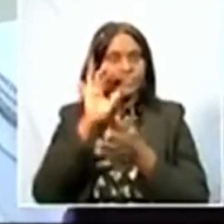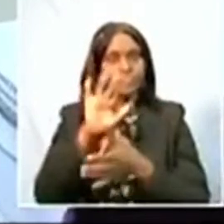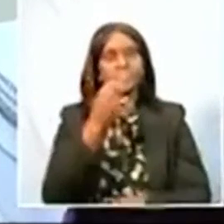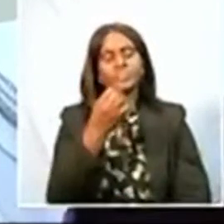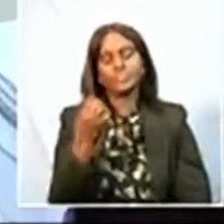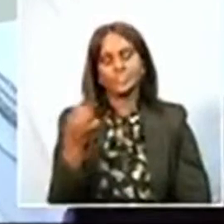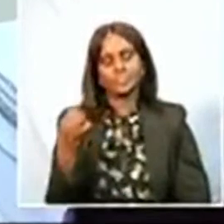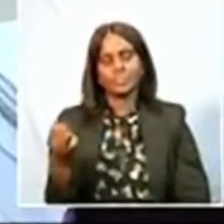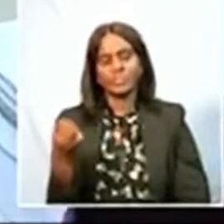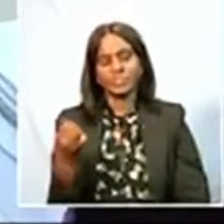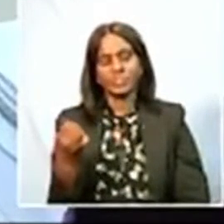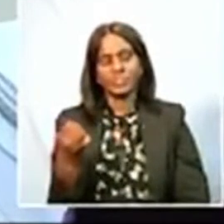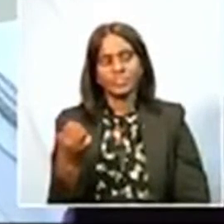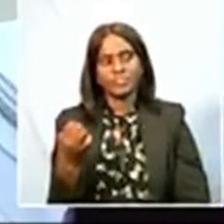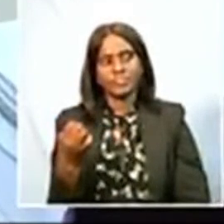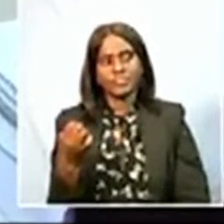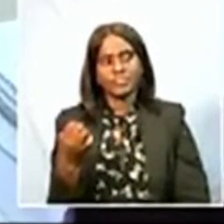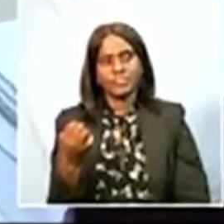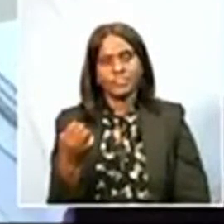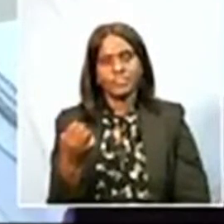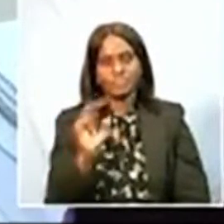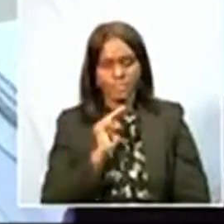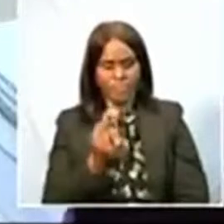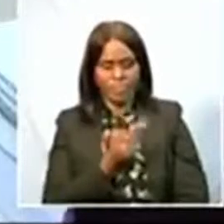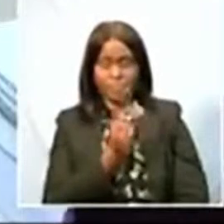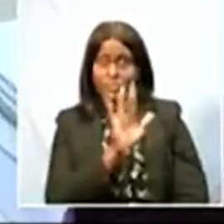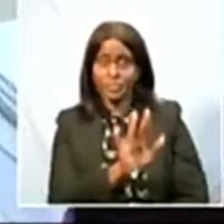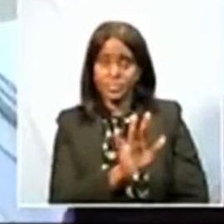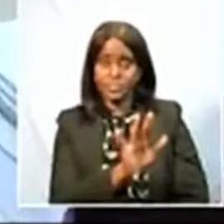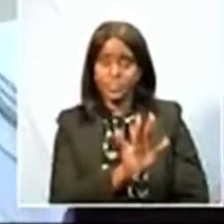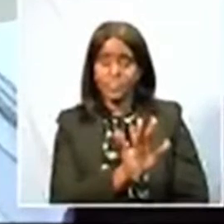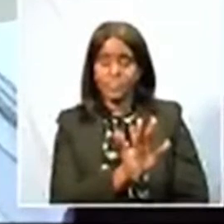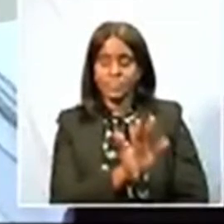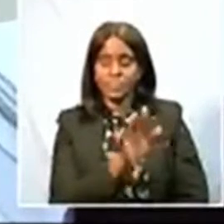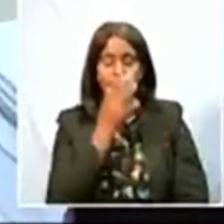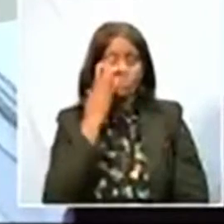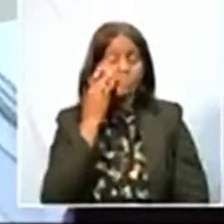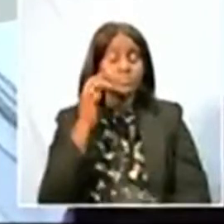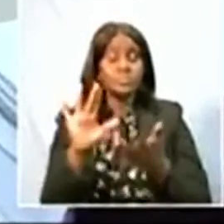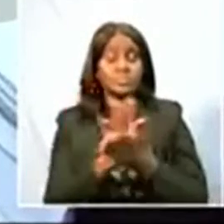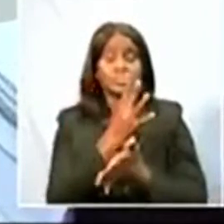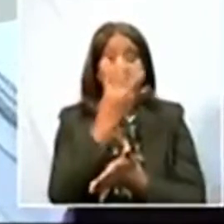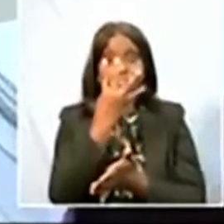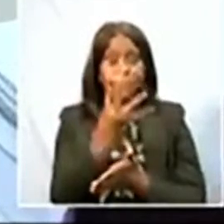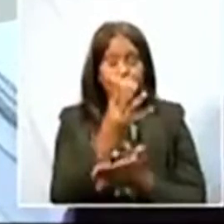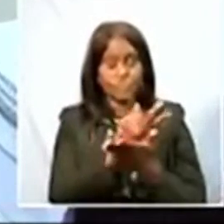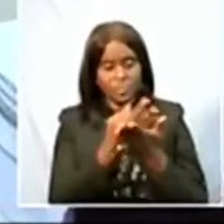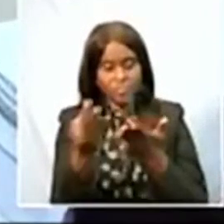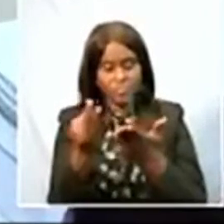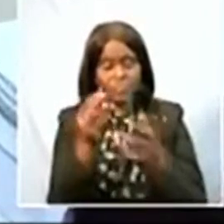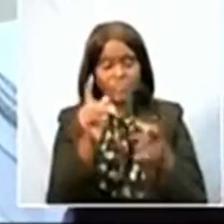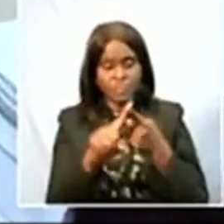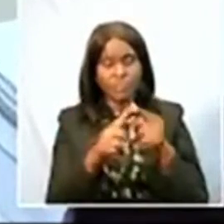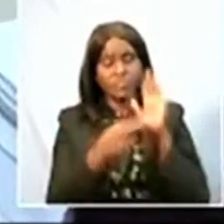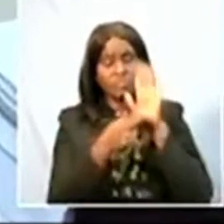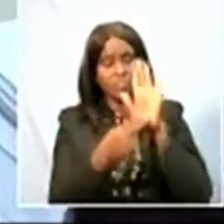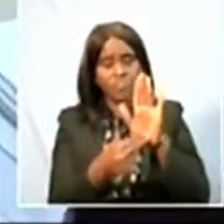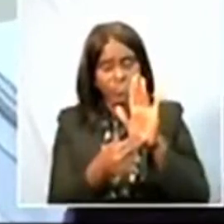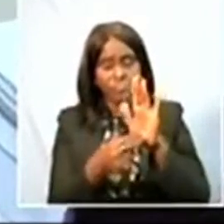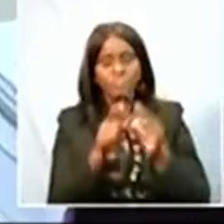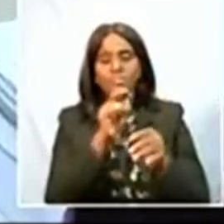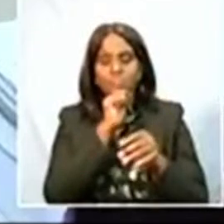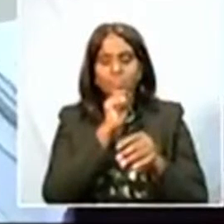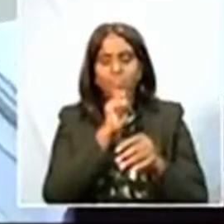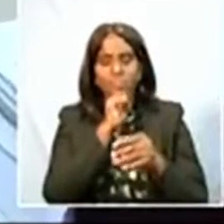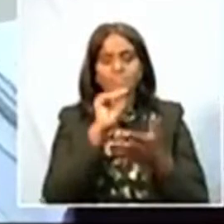equipment. Are we there? Page 4. Failure to avail